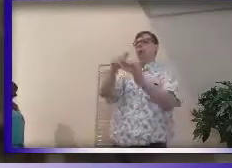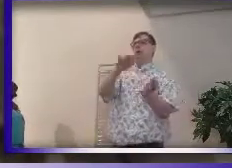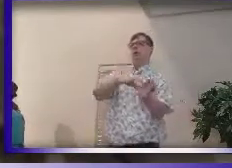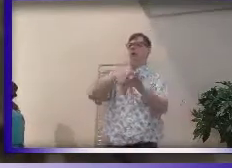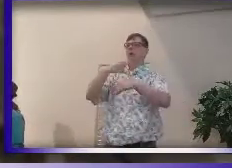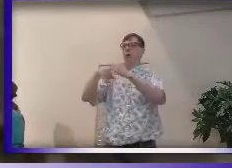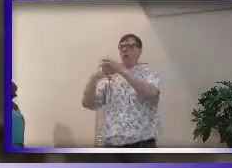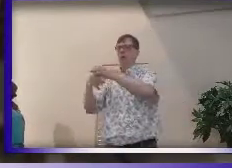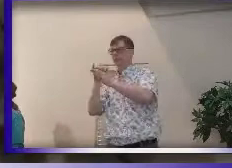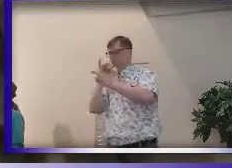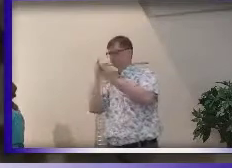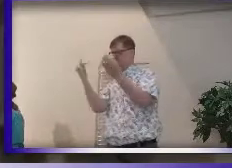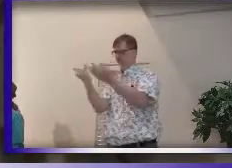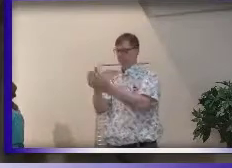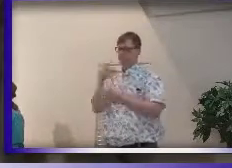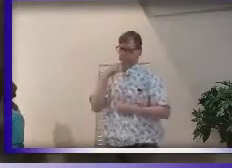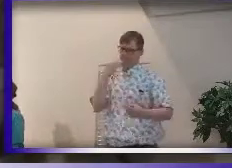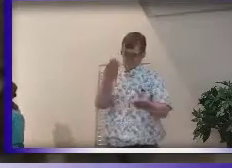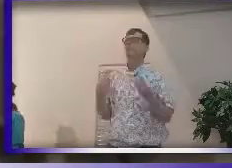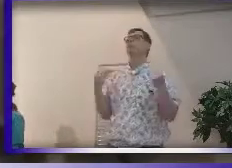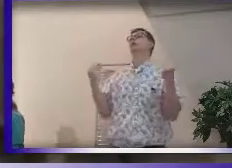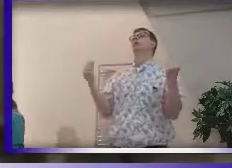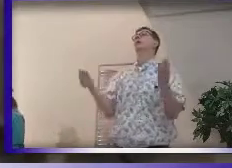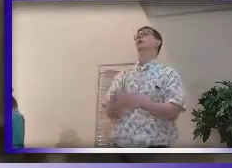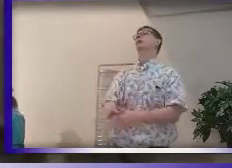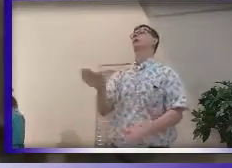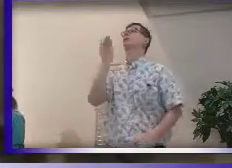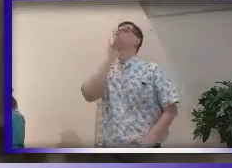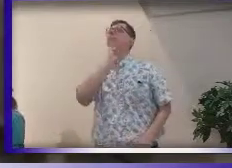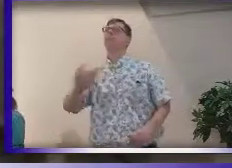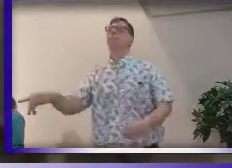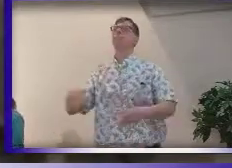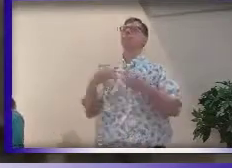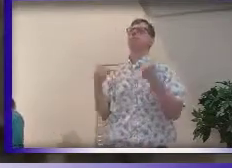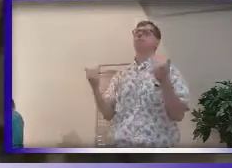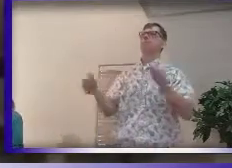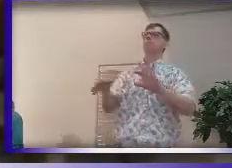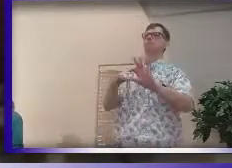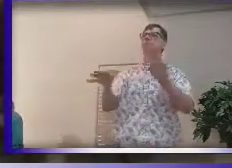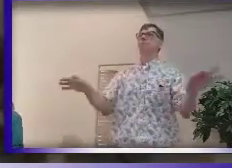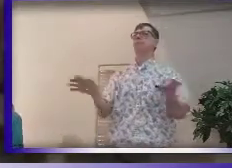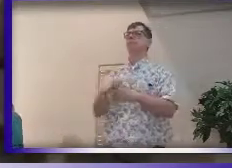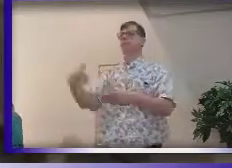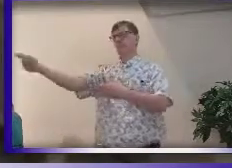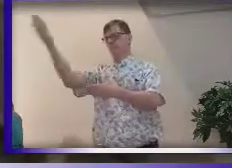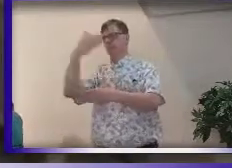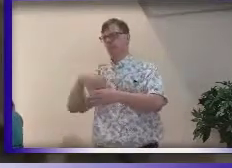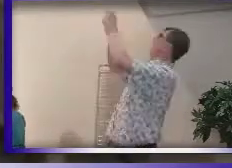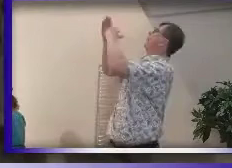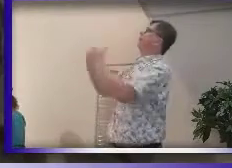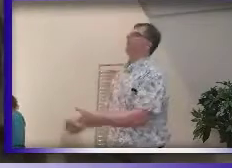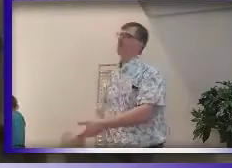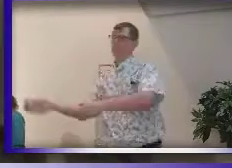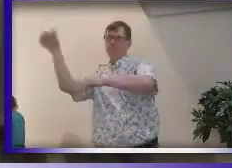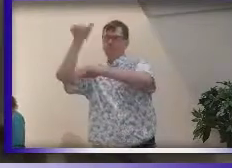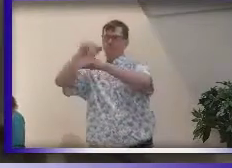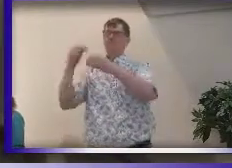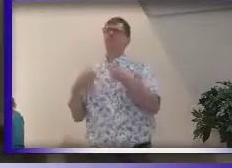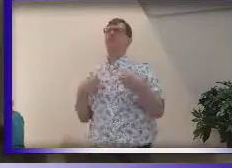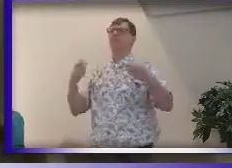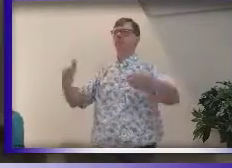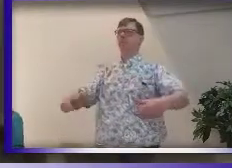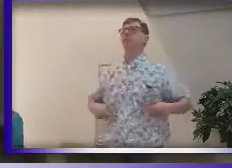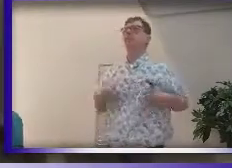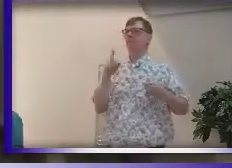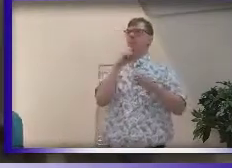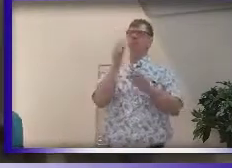in this moment, I call upon life itself to live us in a joyful way, to live each and every one of us as